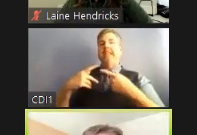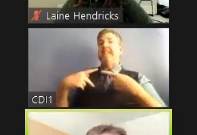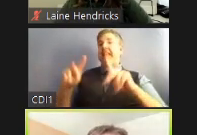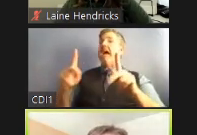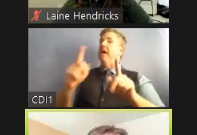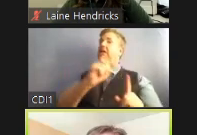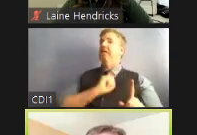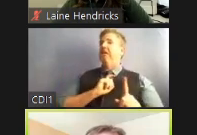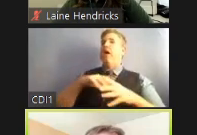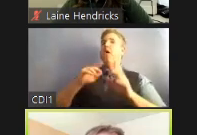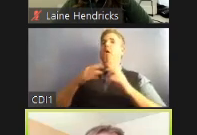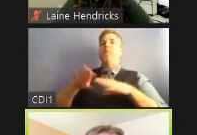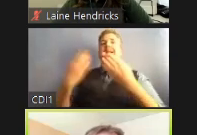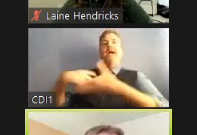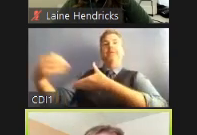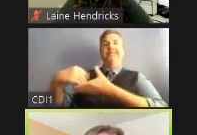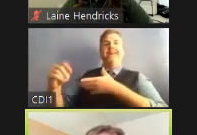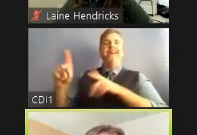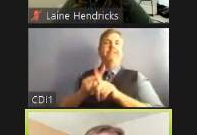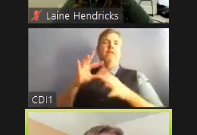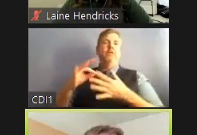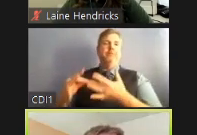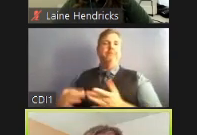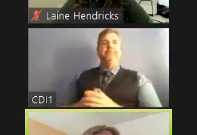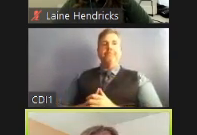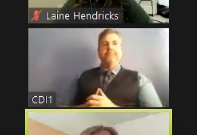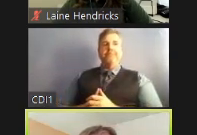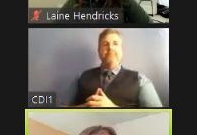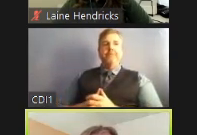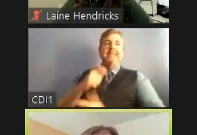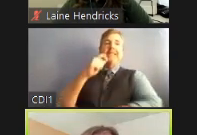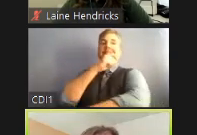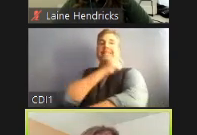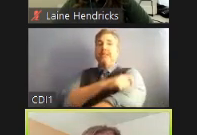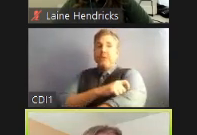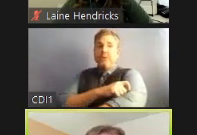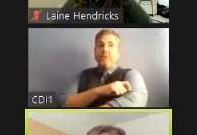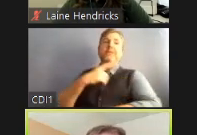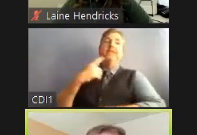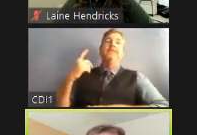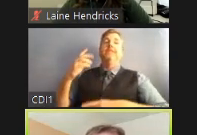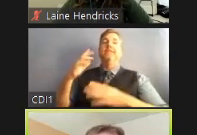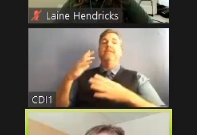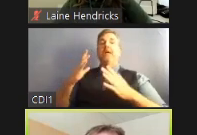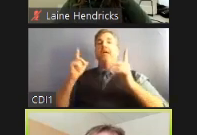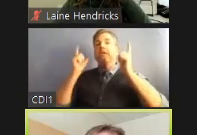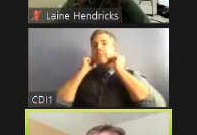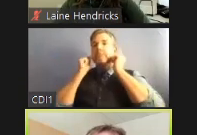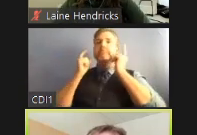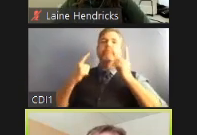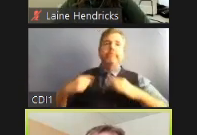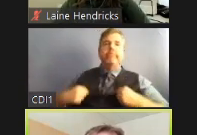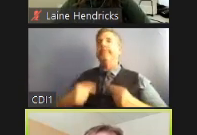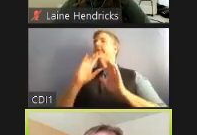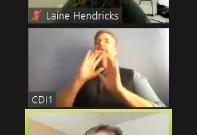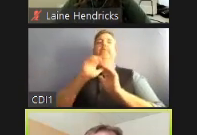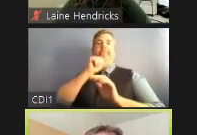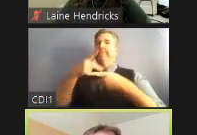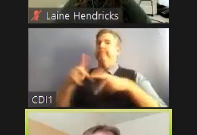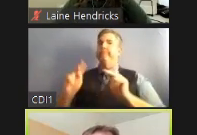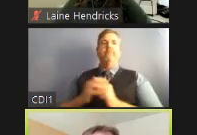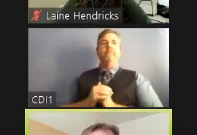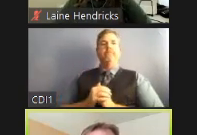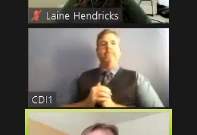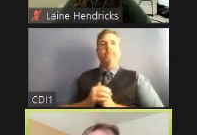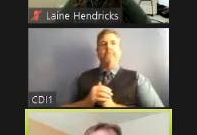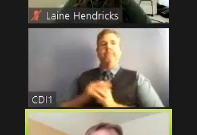list. Tattoos and body piercing are not allowed for monitoring list counties. And then our plan is for August